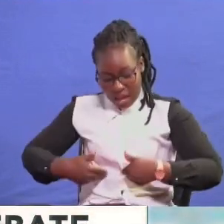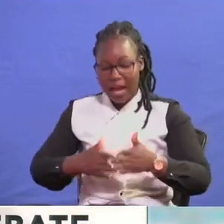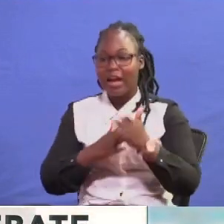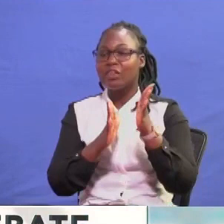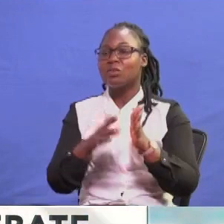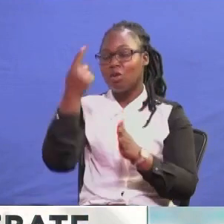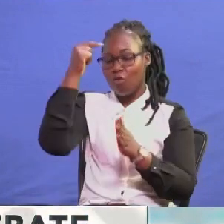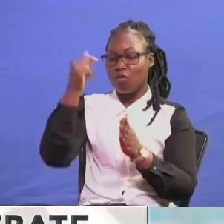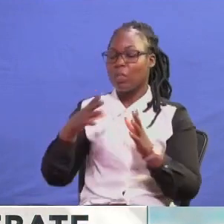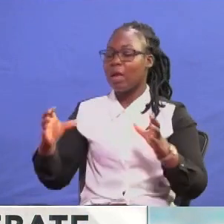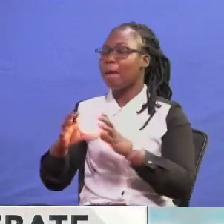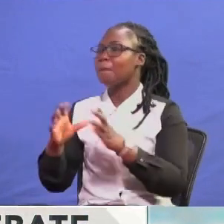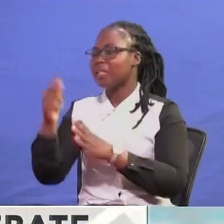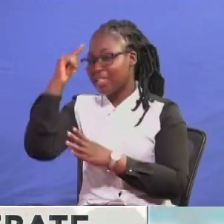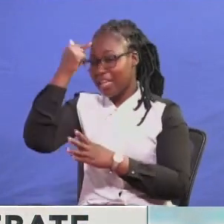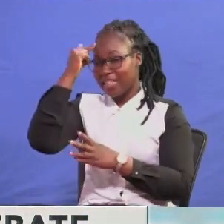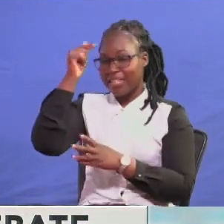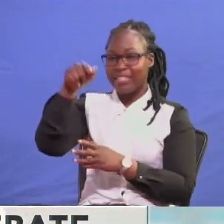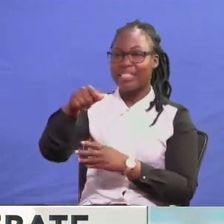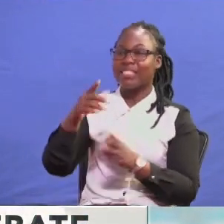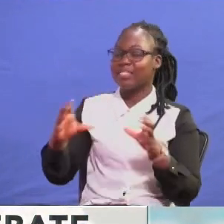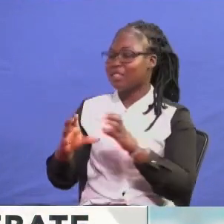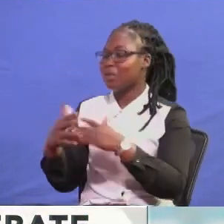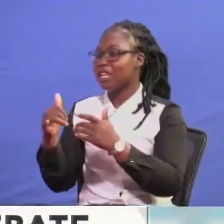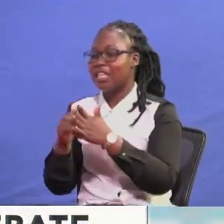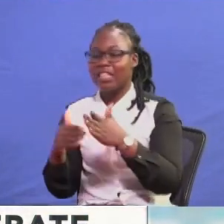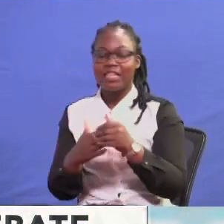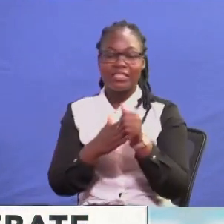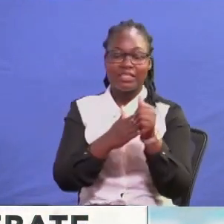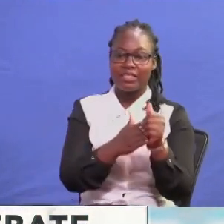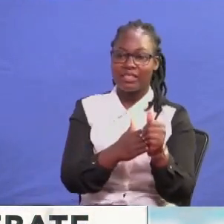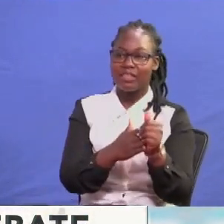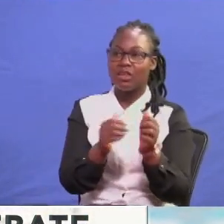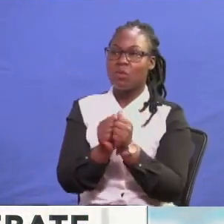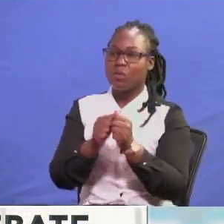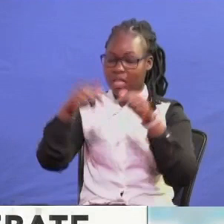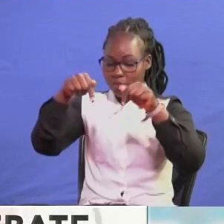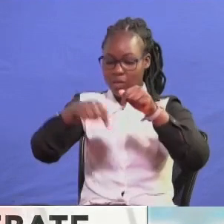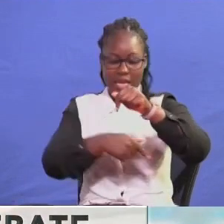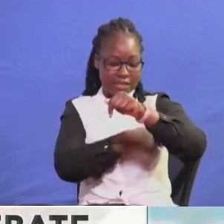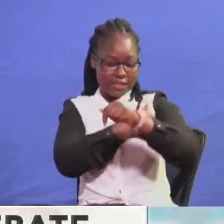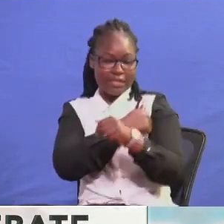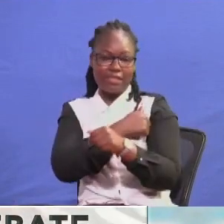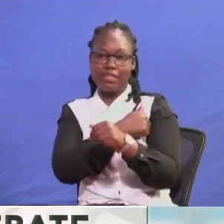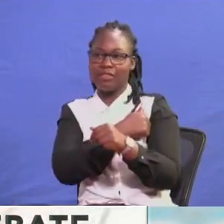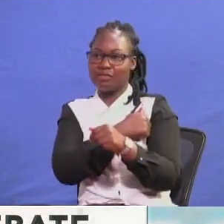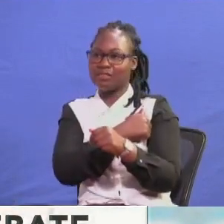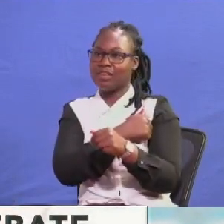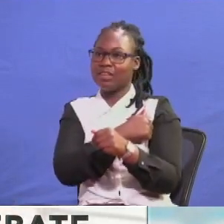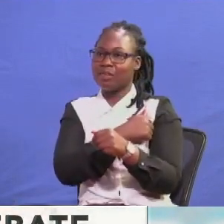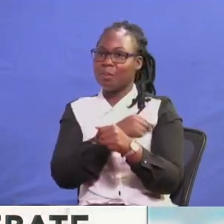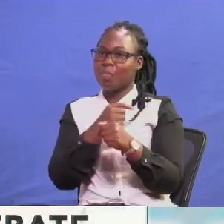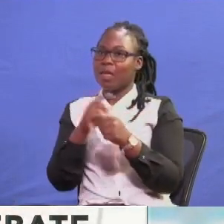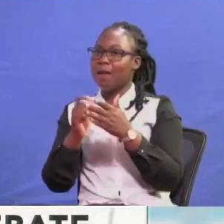for the party. I think he's the party that is led by the current chief cabinet